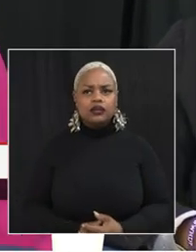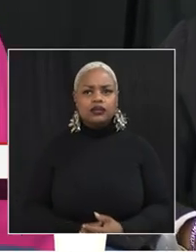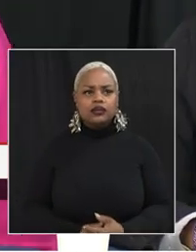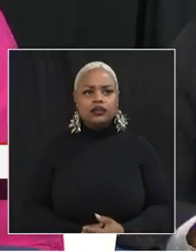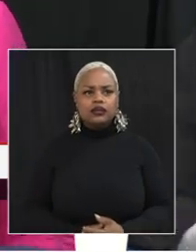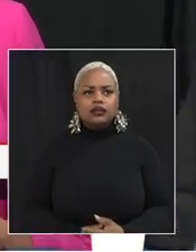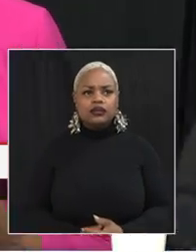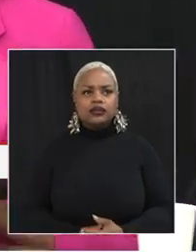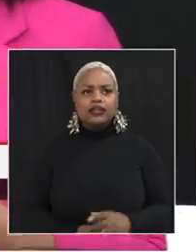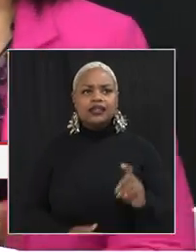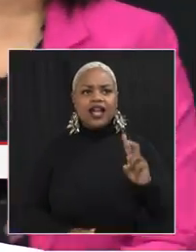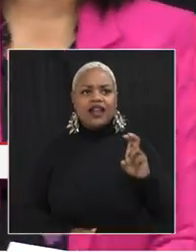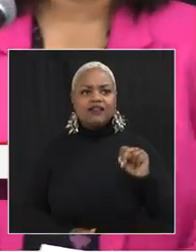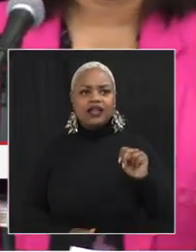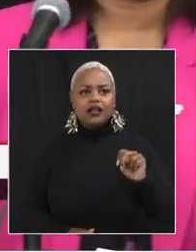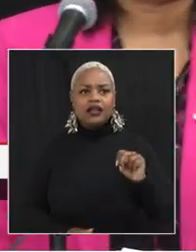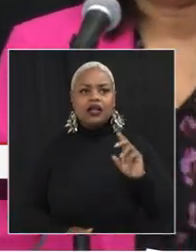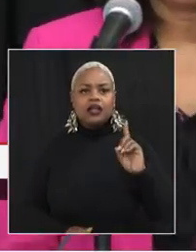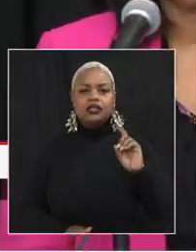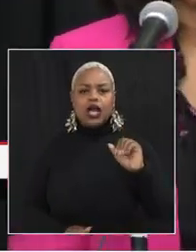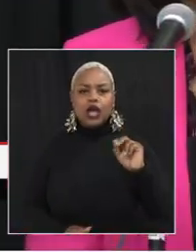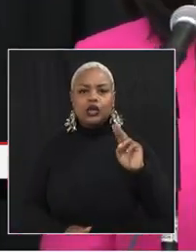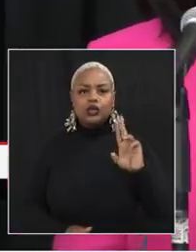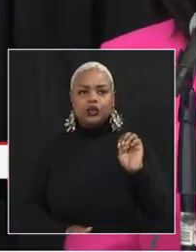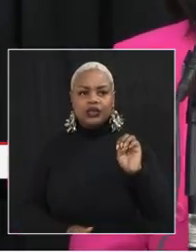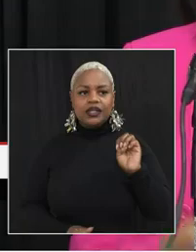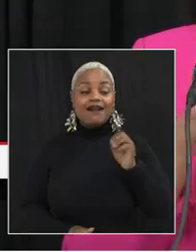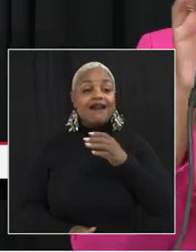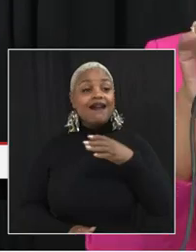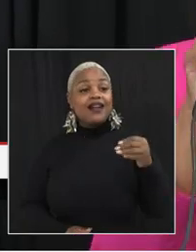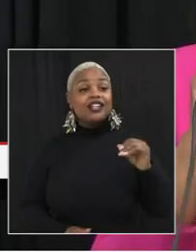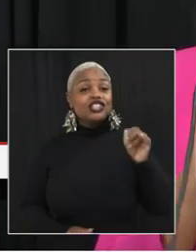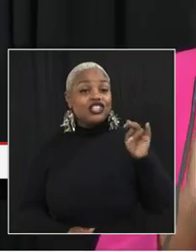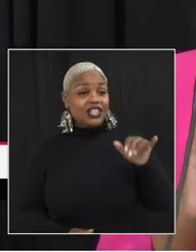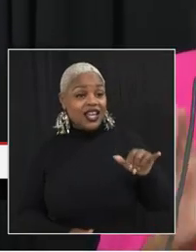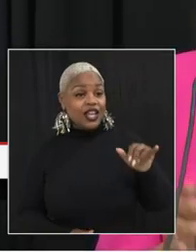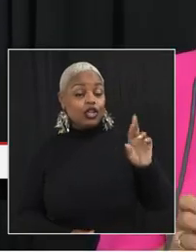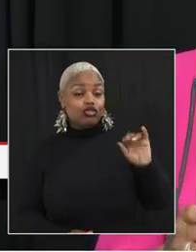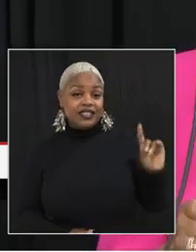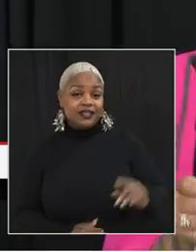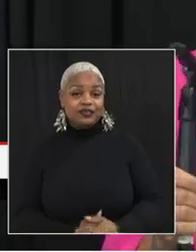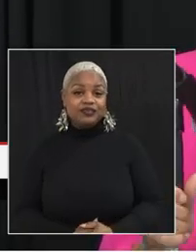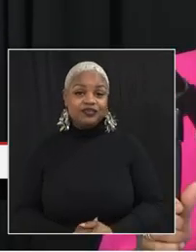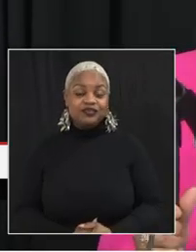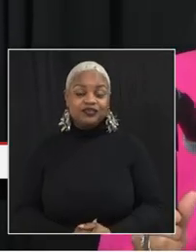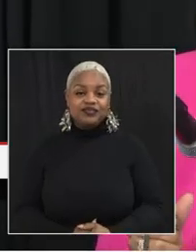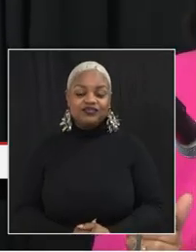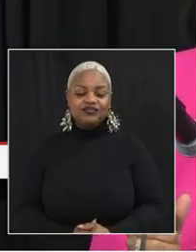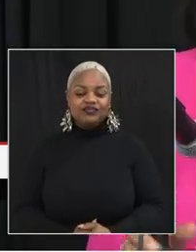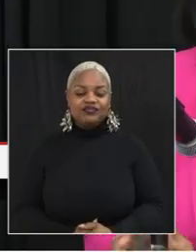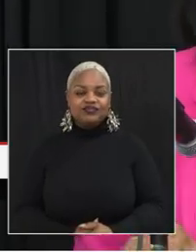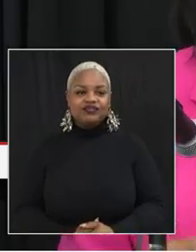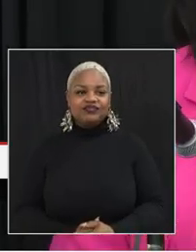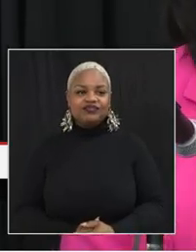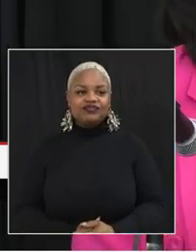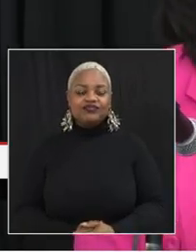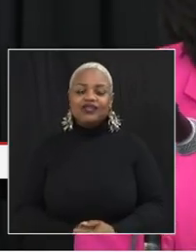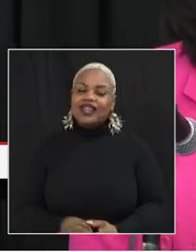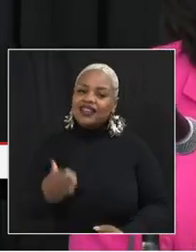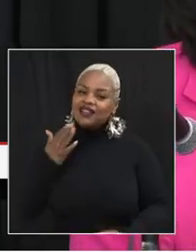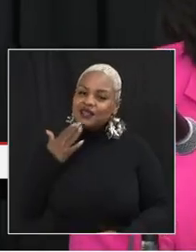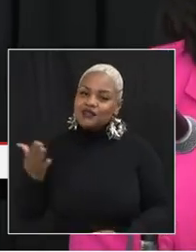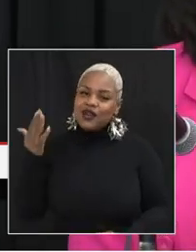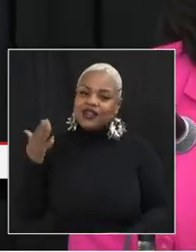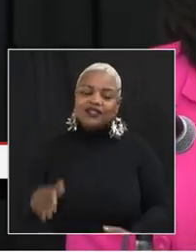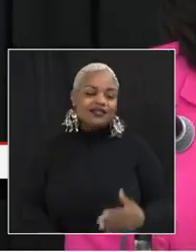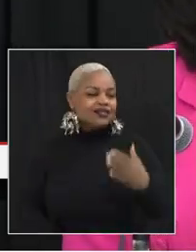Reed. Good morning, everyone. I'm Kevin Donahue, City Administrator. It's wonderful to be with you today. This is my